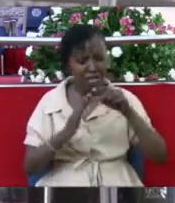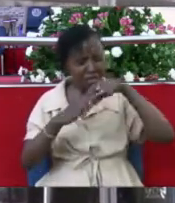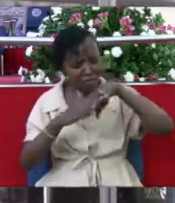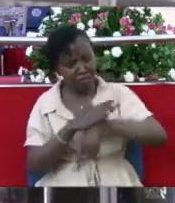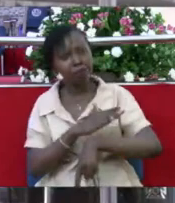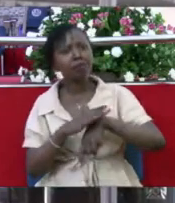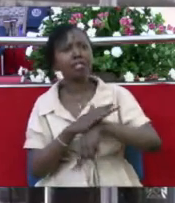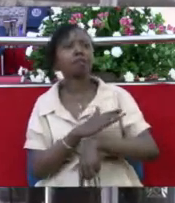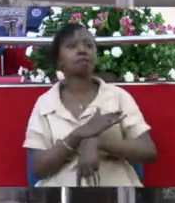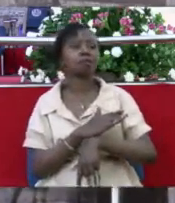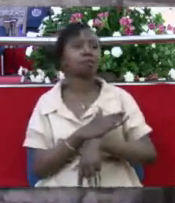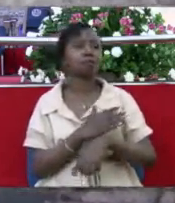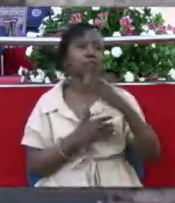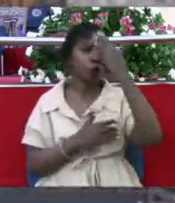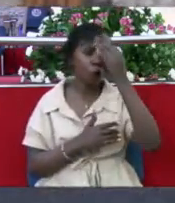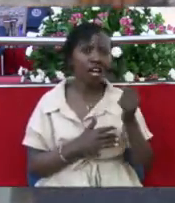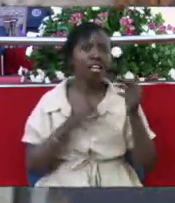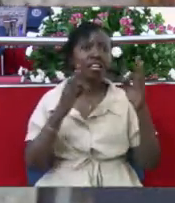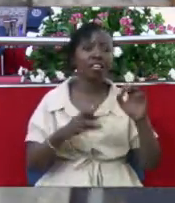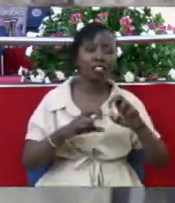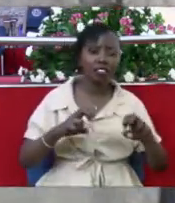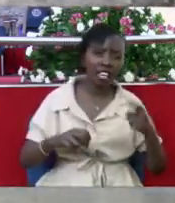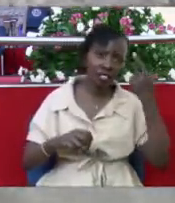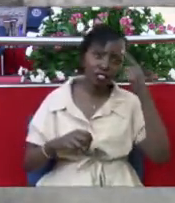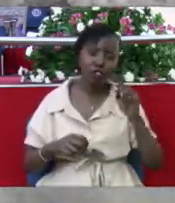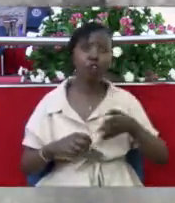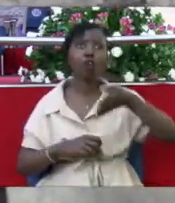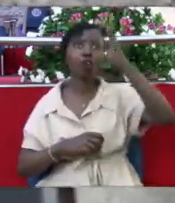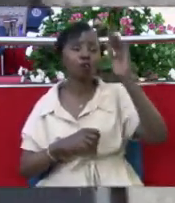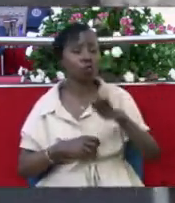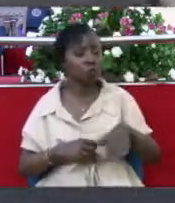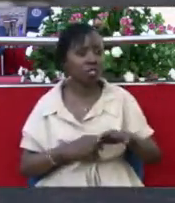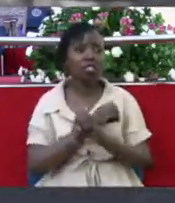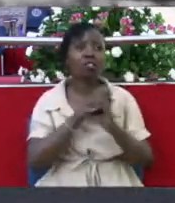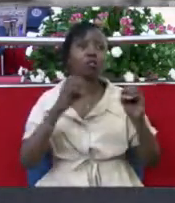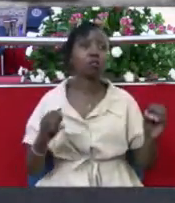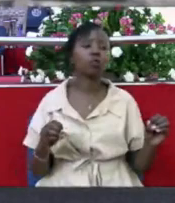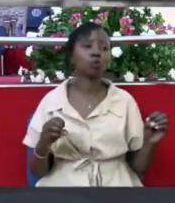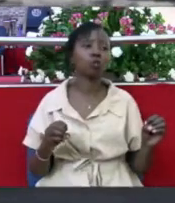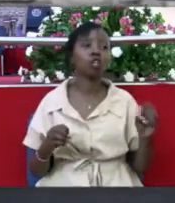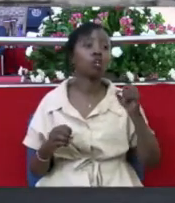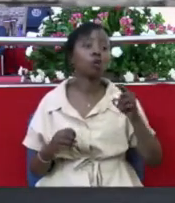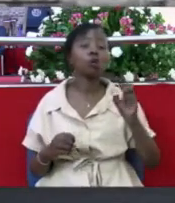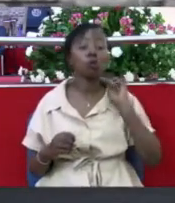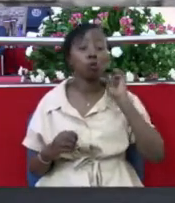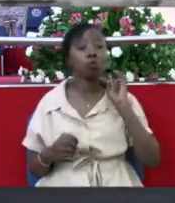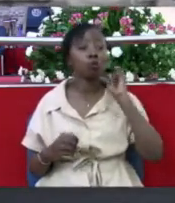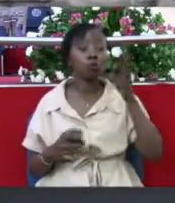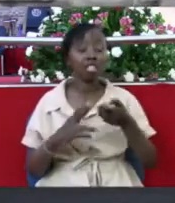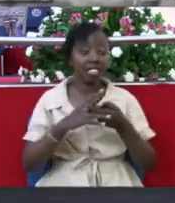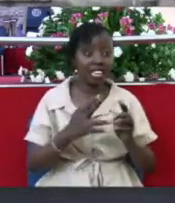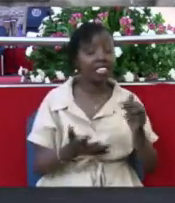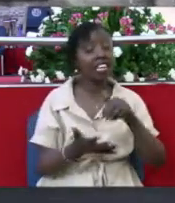kwa hakika? Because if we don't seek the presence of God, sababu ukikosa kutafuta uwepo wa Mungu, we will restart. Anza. And then next Sunday we need